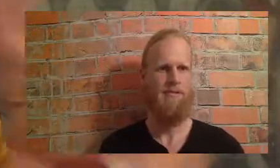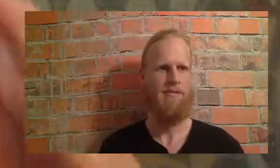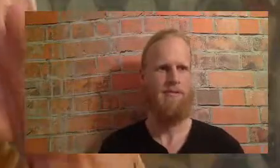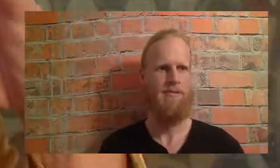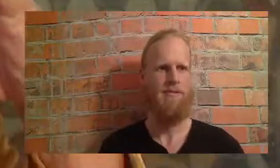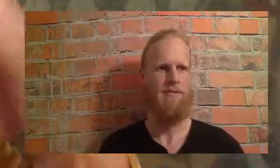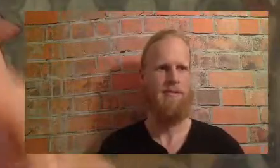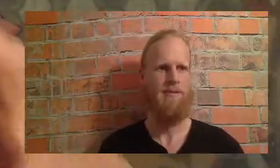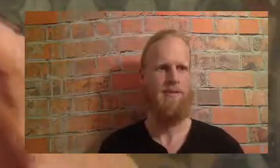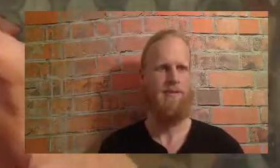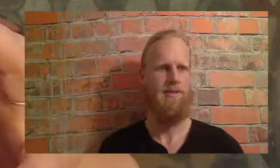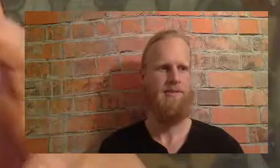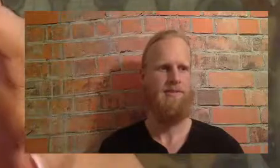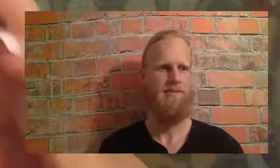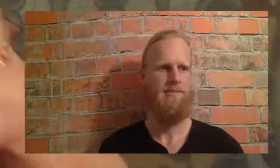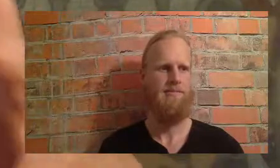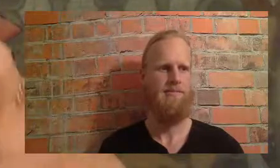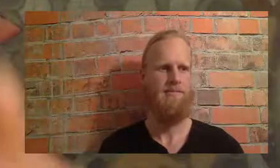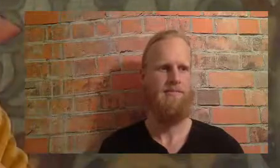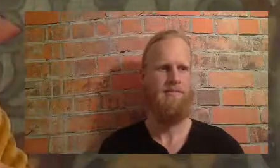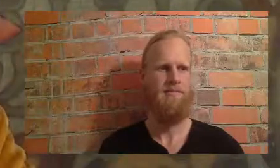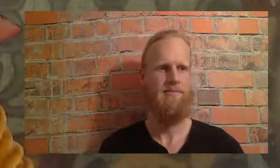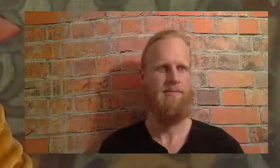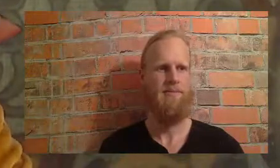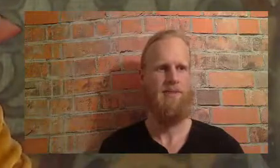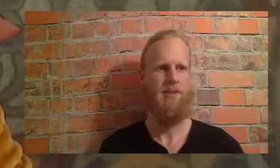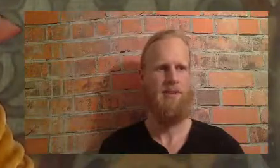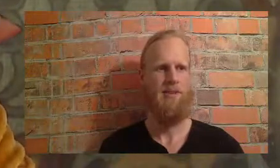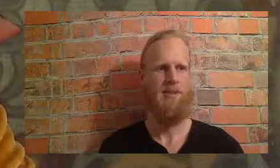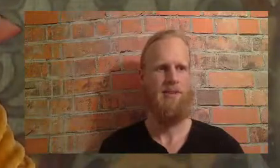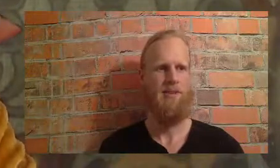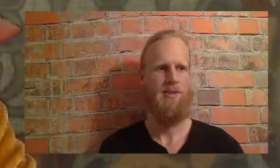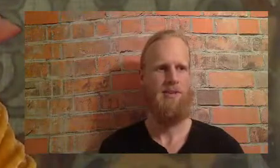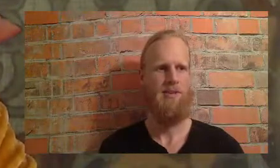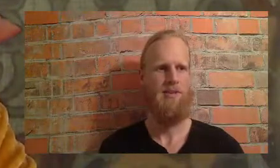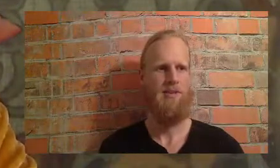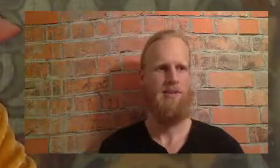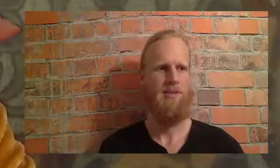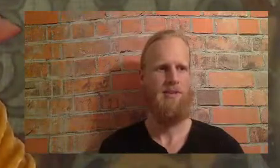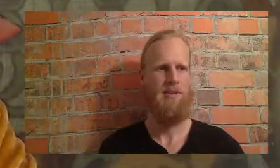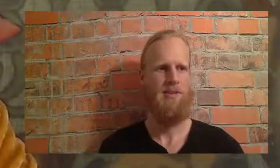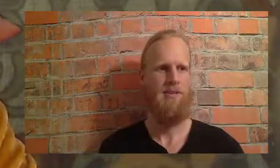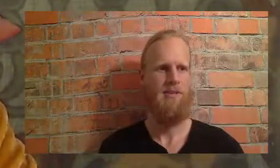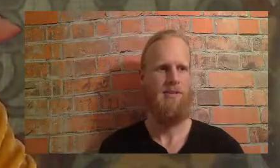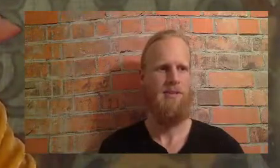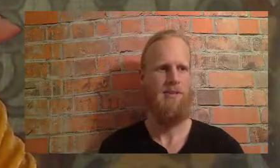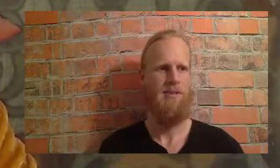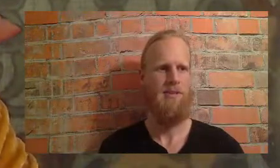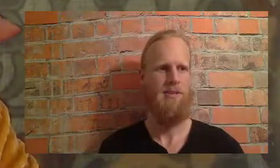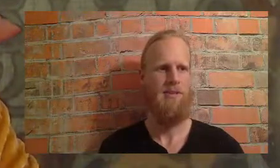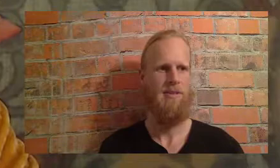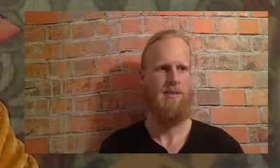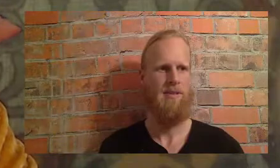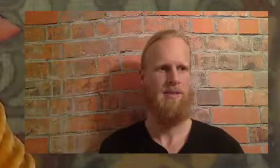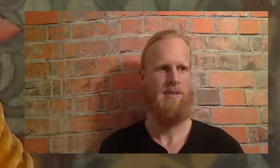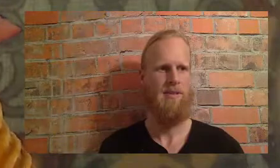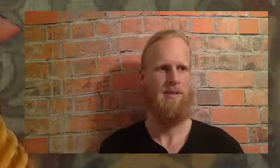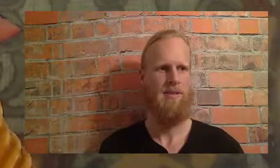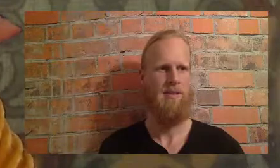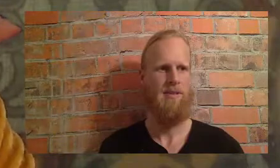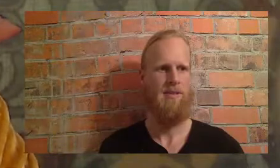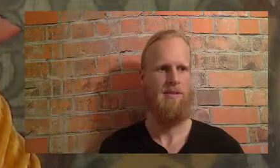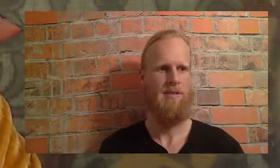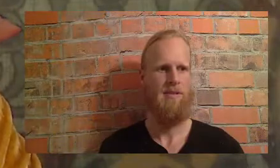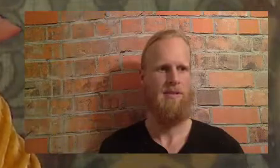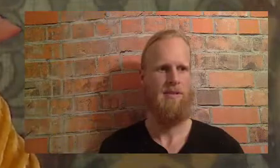covered by having a circle that they could attend. And this platform is stable up to 10,000 people and